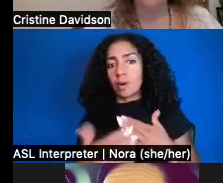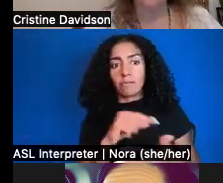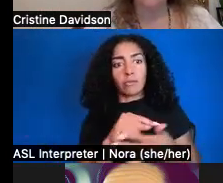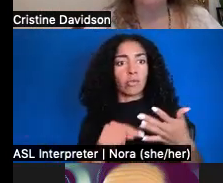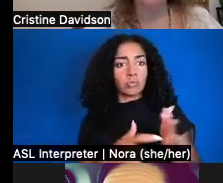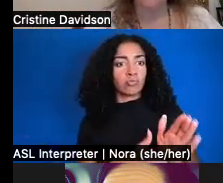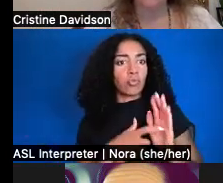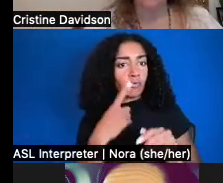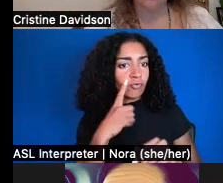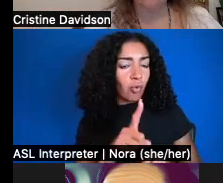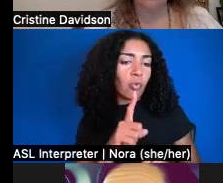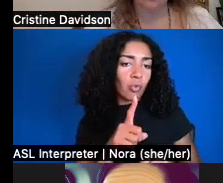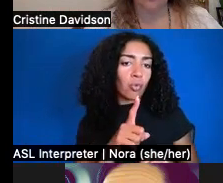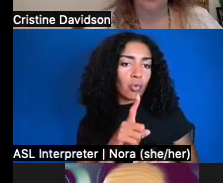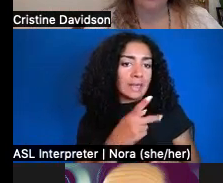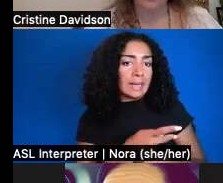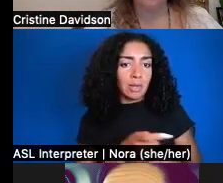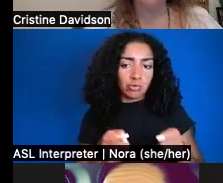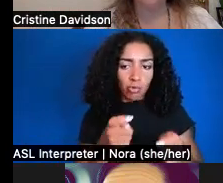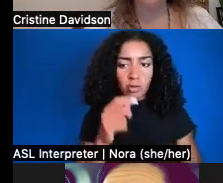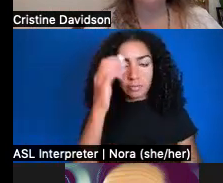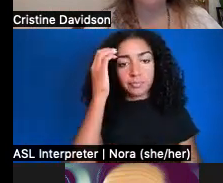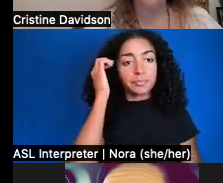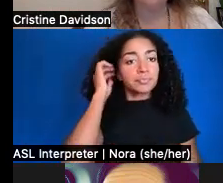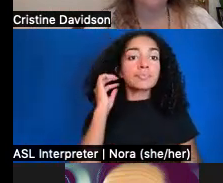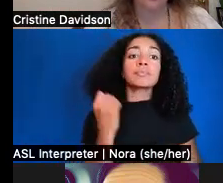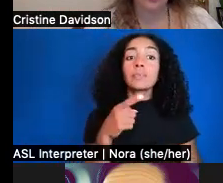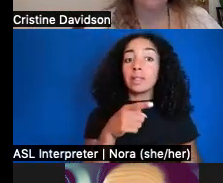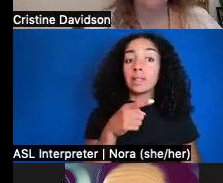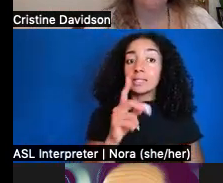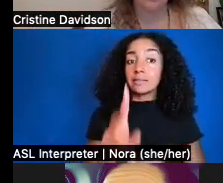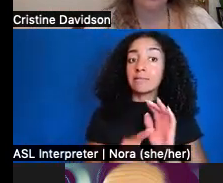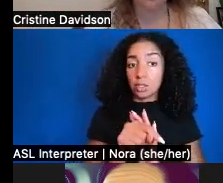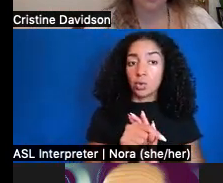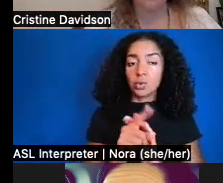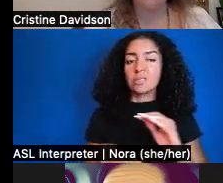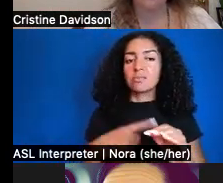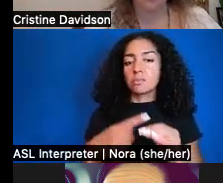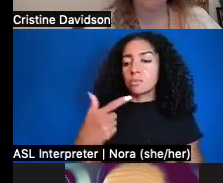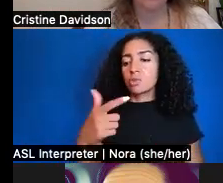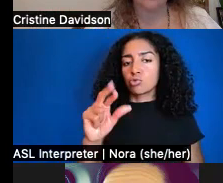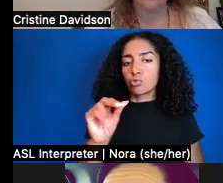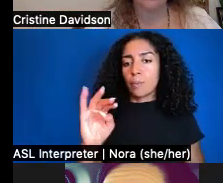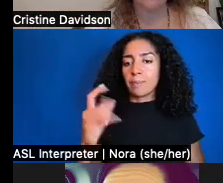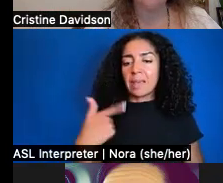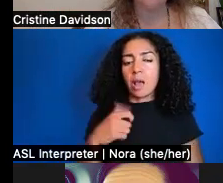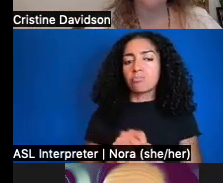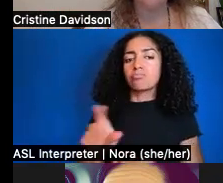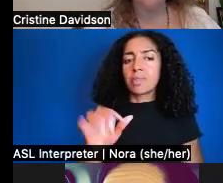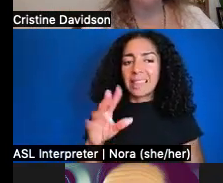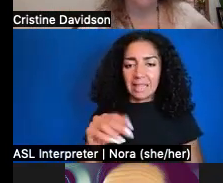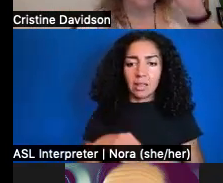So this is a video about grooming that I'll just share the link in the chat because I want to stop and